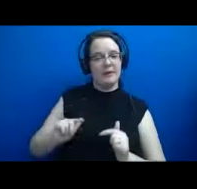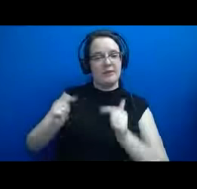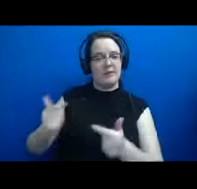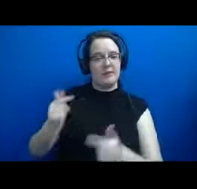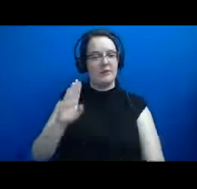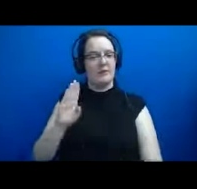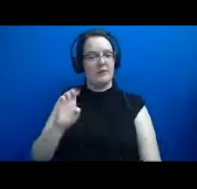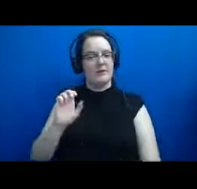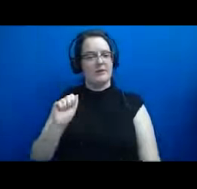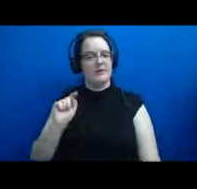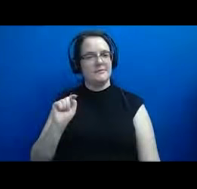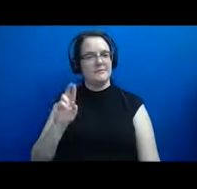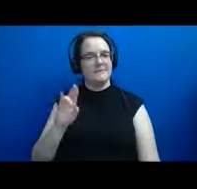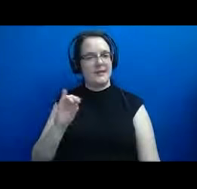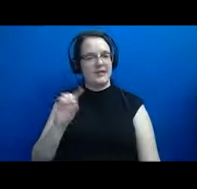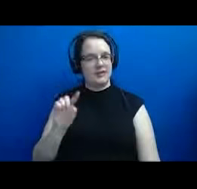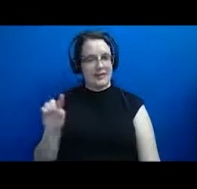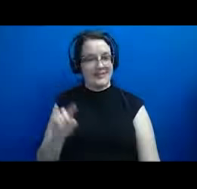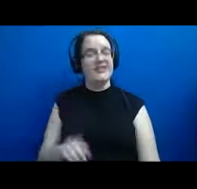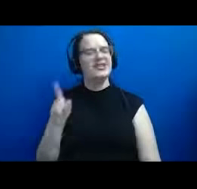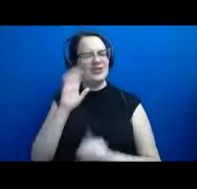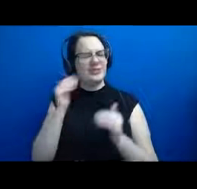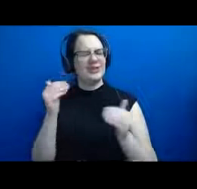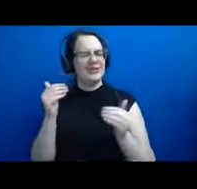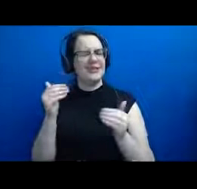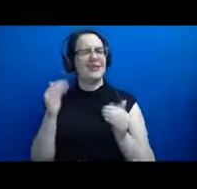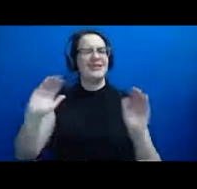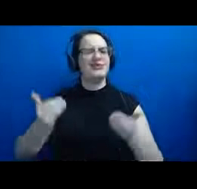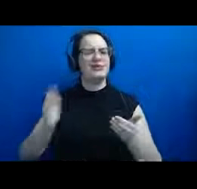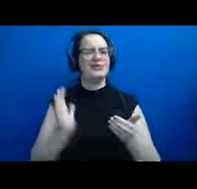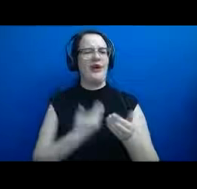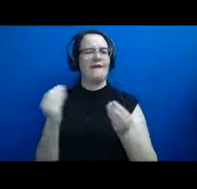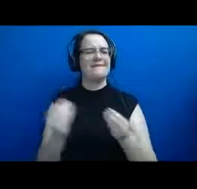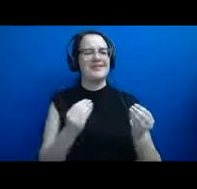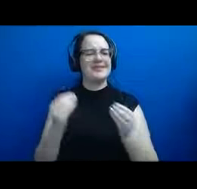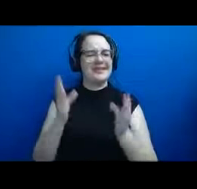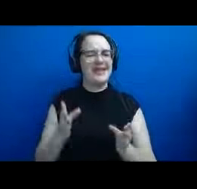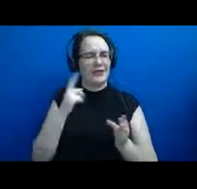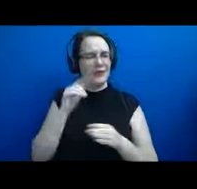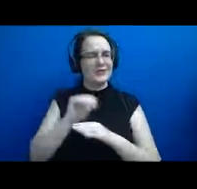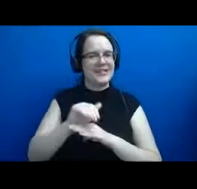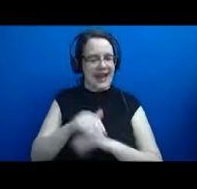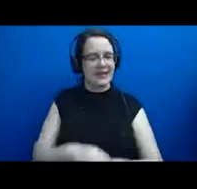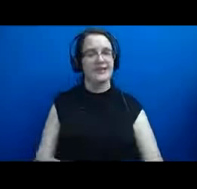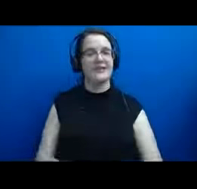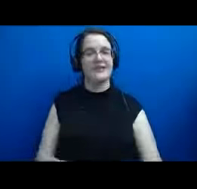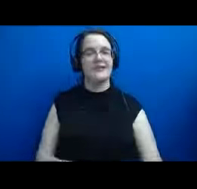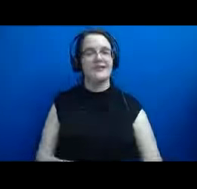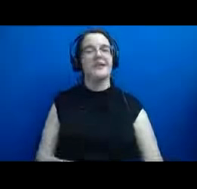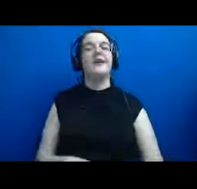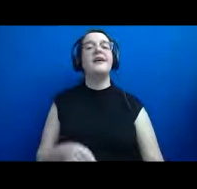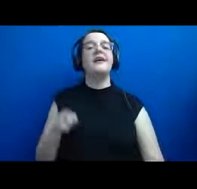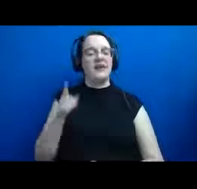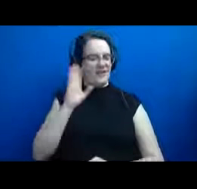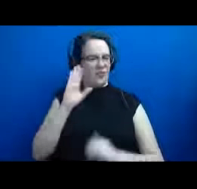she's gonna kick off and introduce our facilitator for the night to talk about, to kick off our organizational